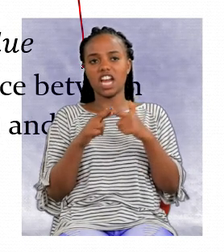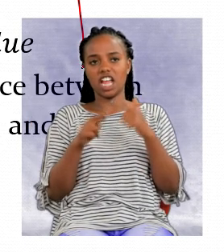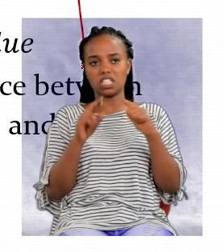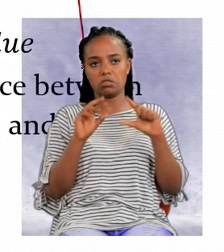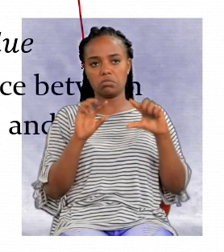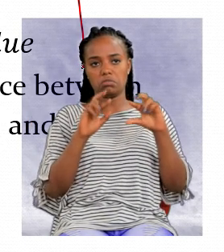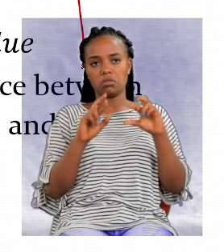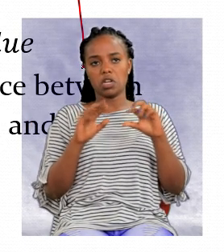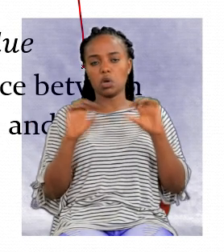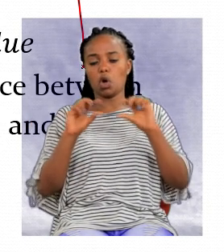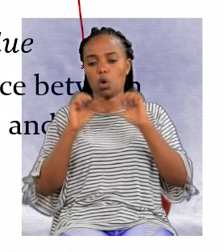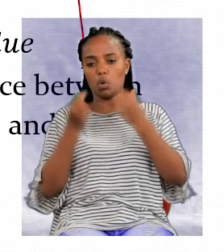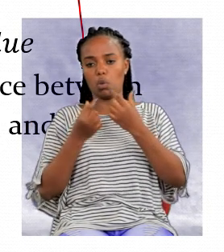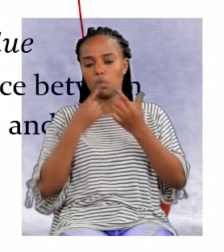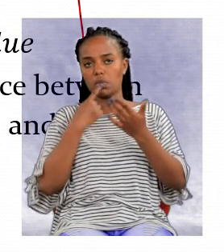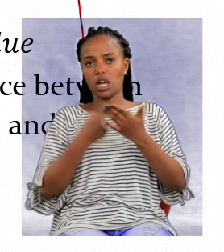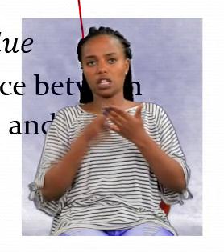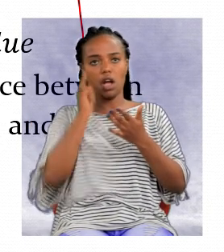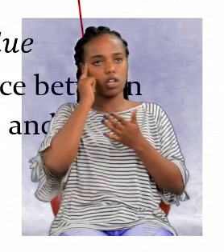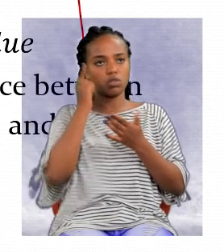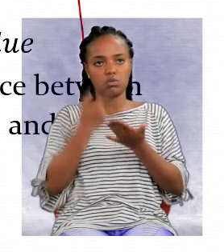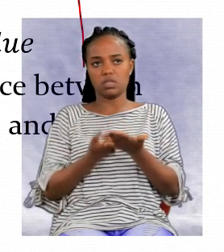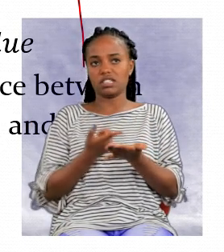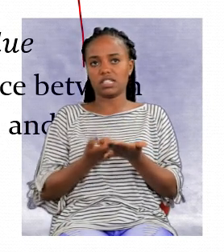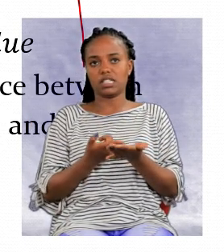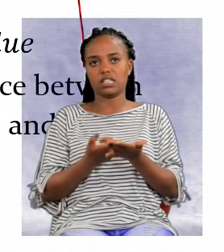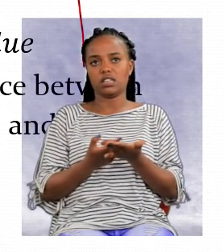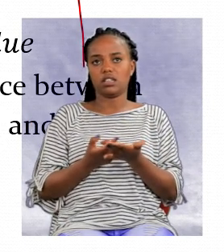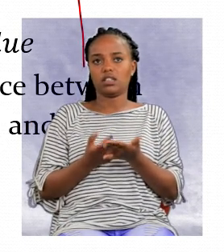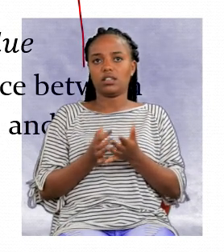a grouped data, assume this one